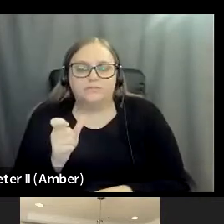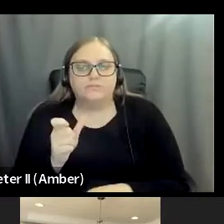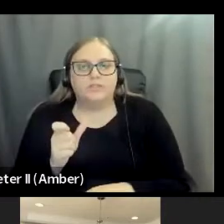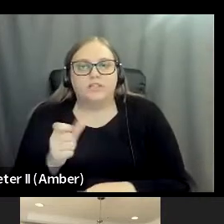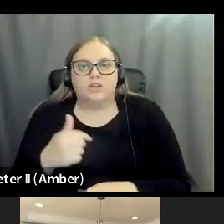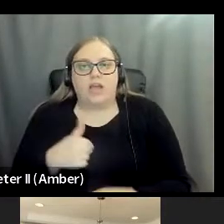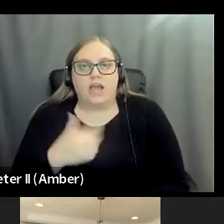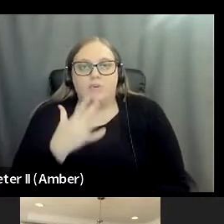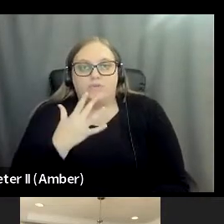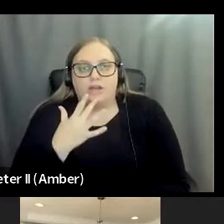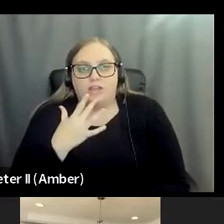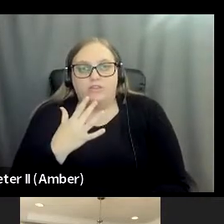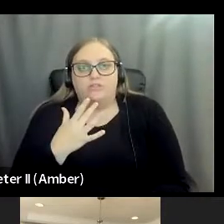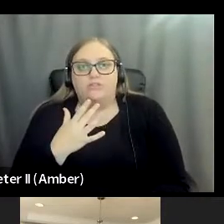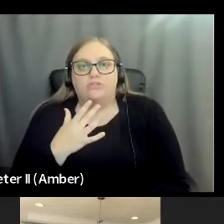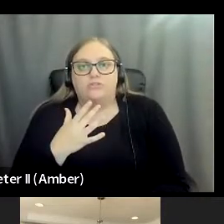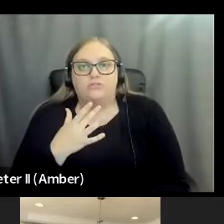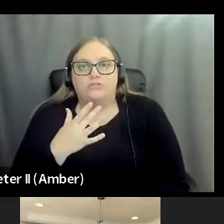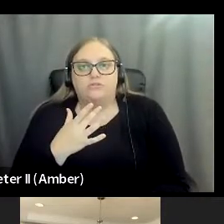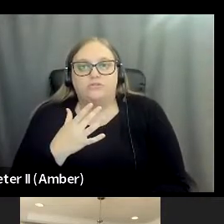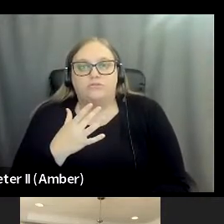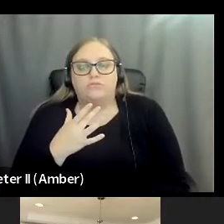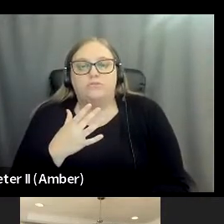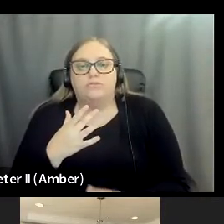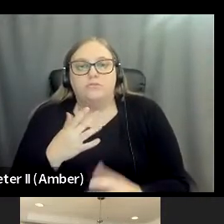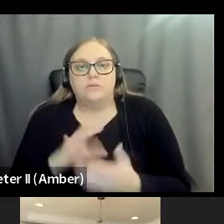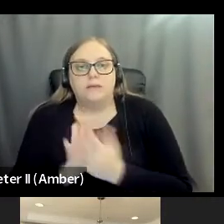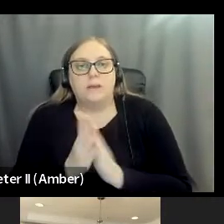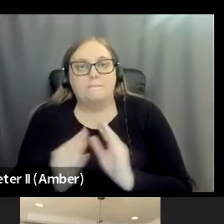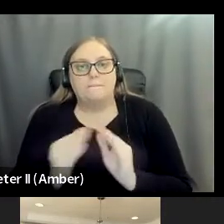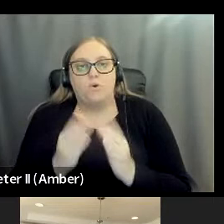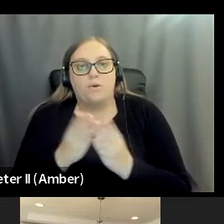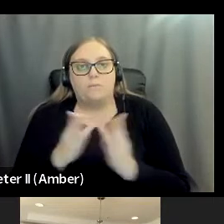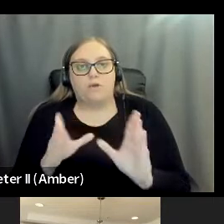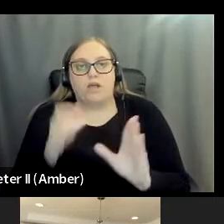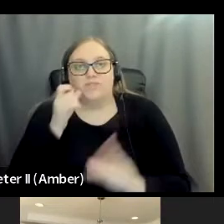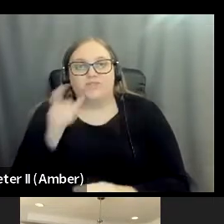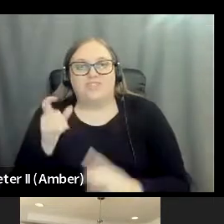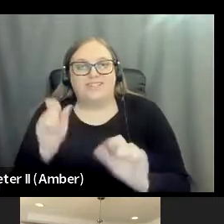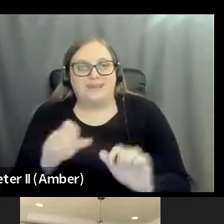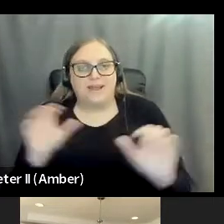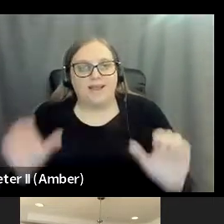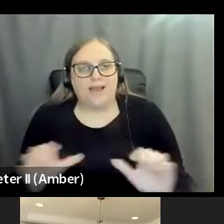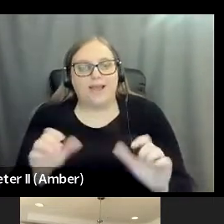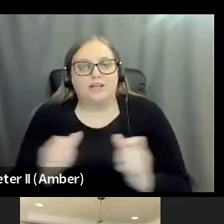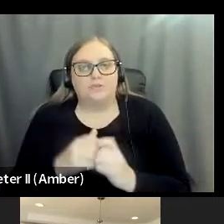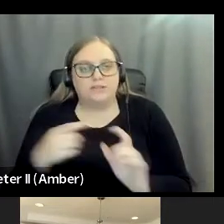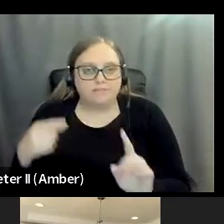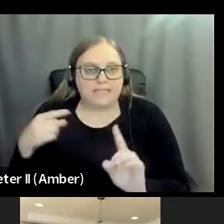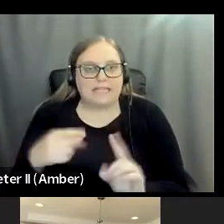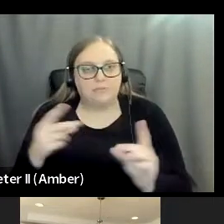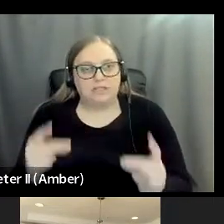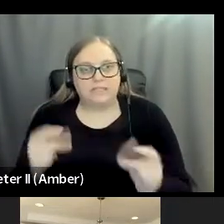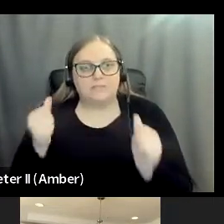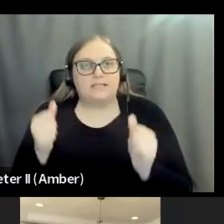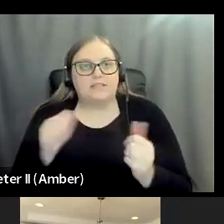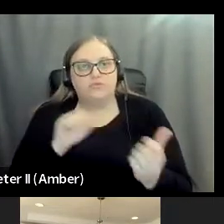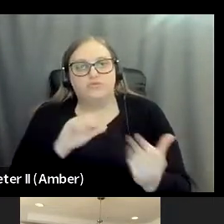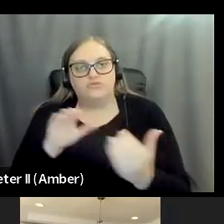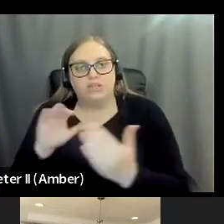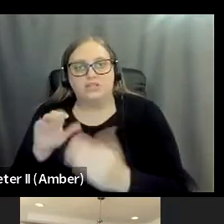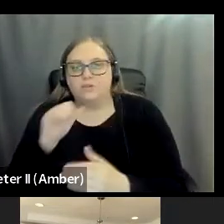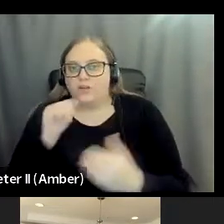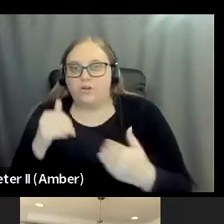I would rather err on the side of being more broad so that she can act with deliberate speed to address this, to make sure that we don't